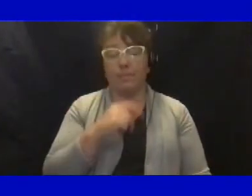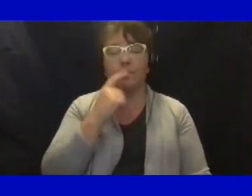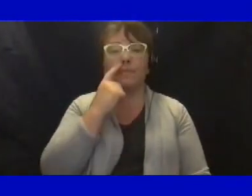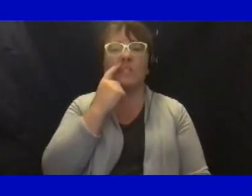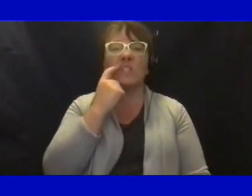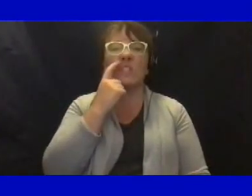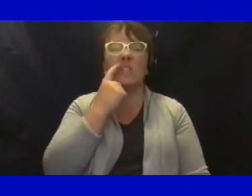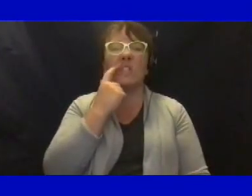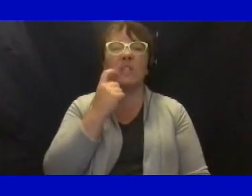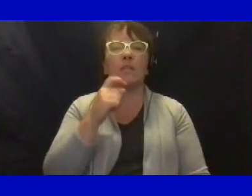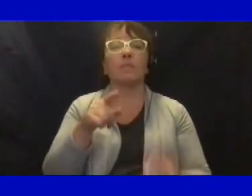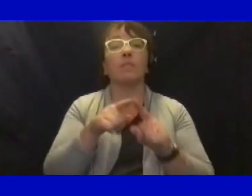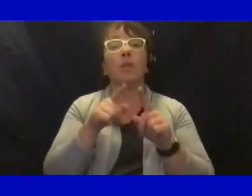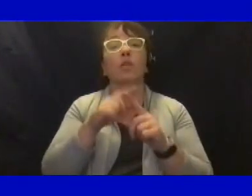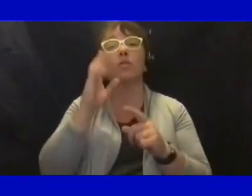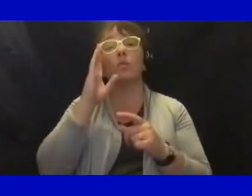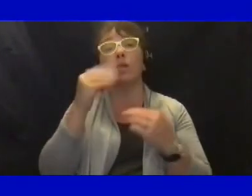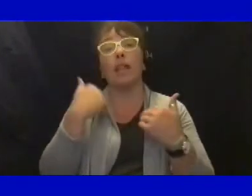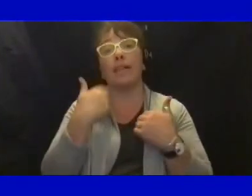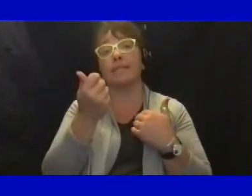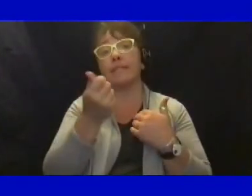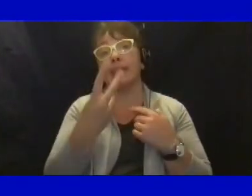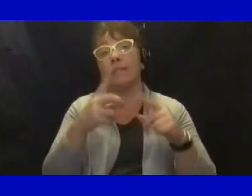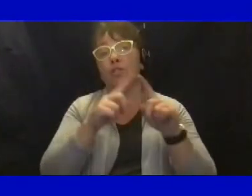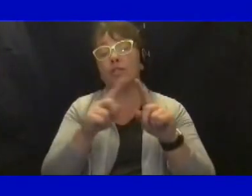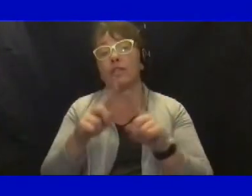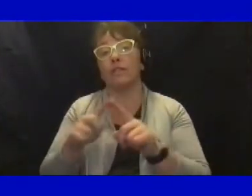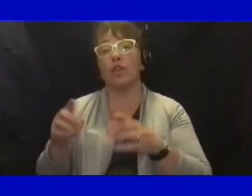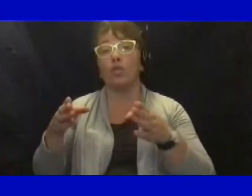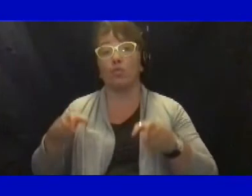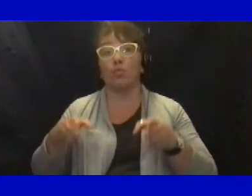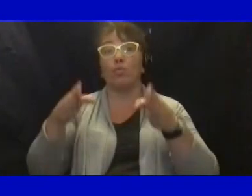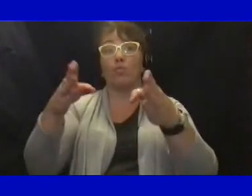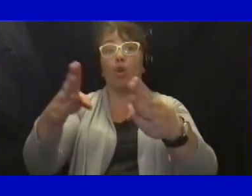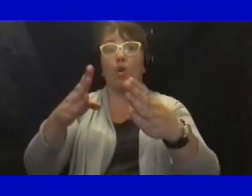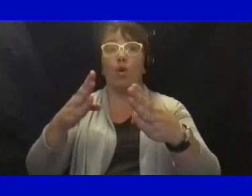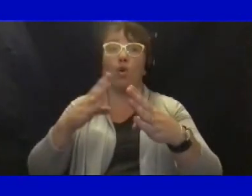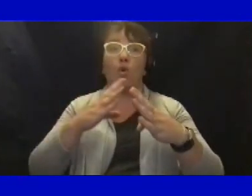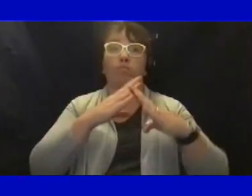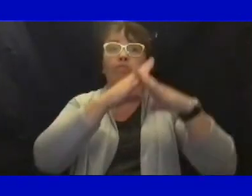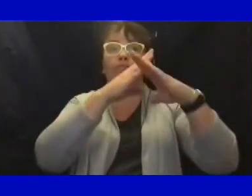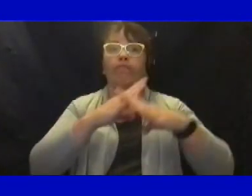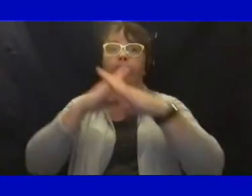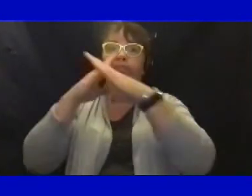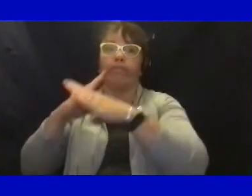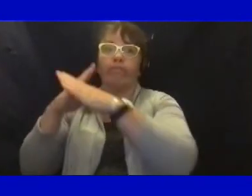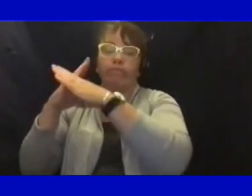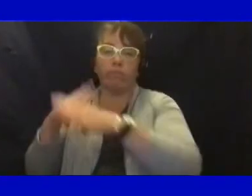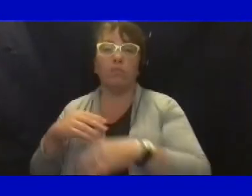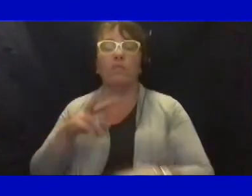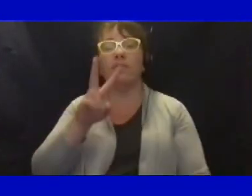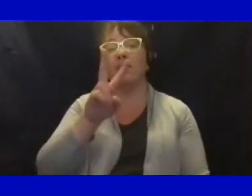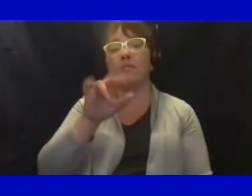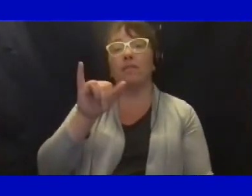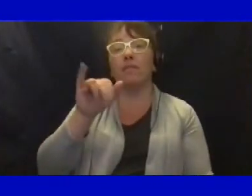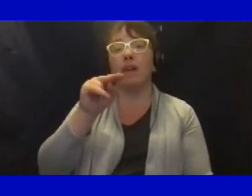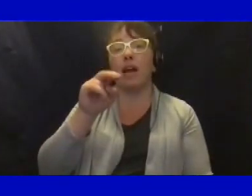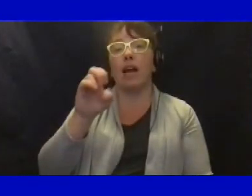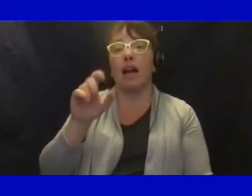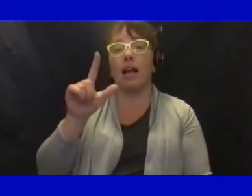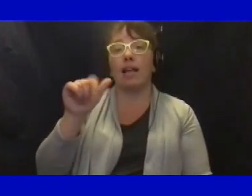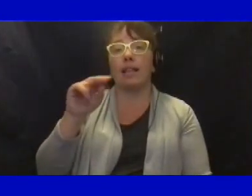areas, several of the areas are in the Cherry Valley Boulevard area. We have Vineland and Cherry Valley Boulevard,